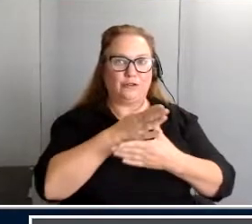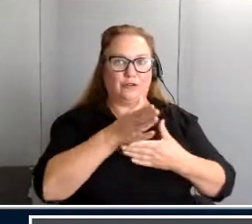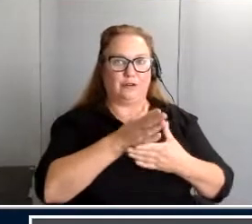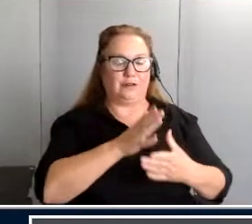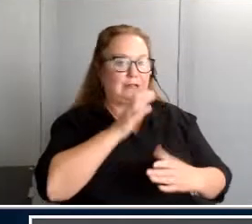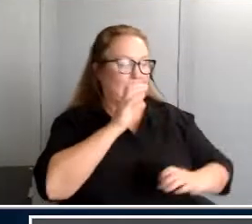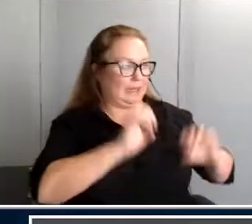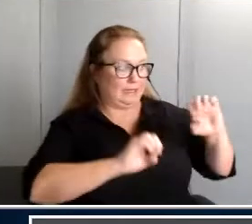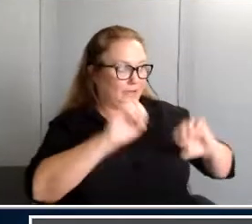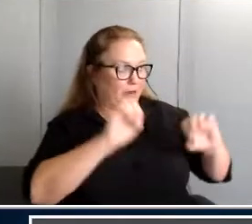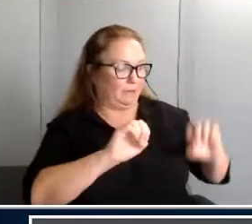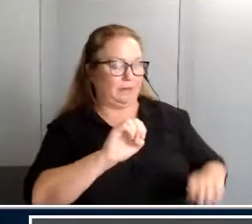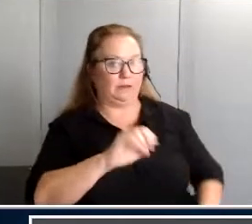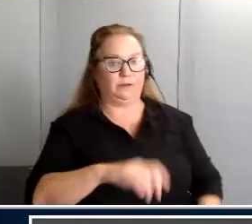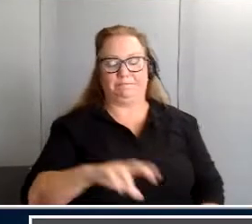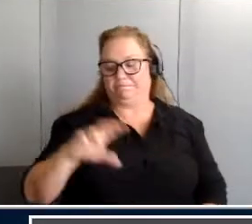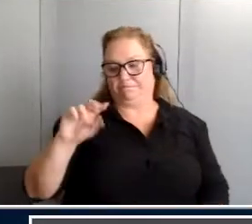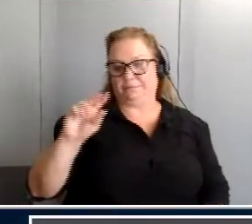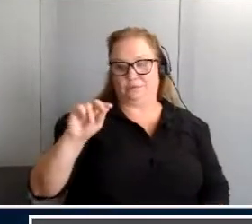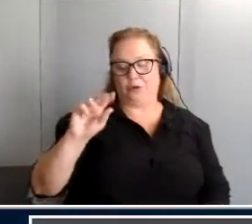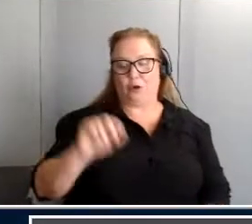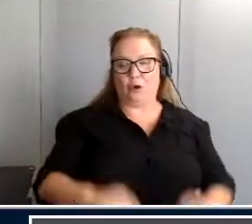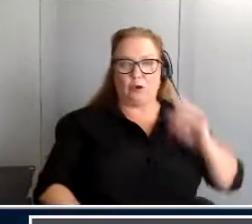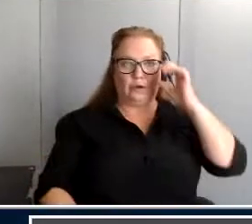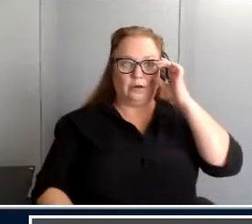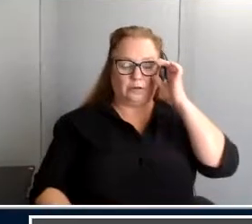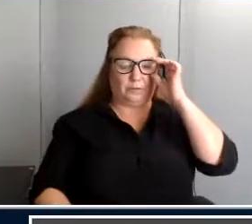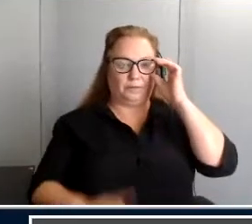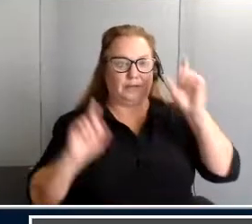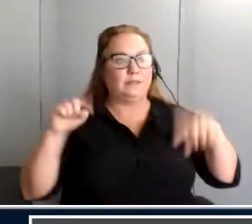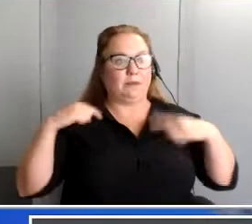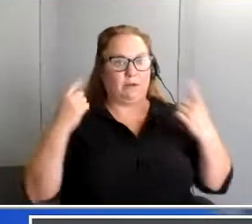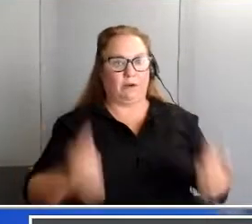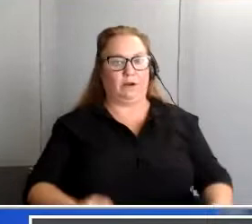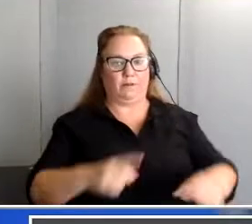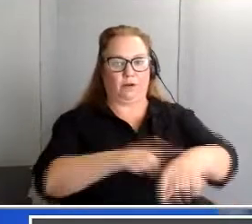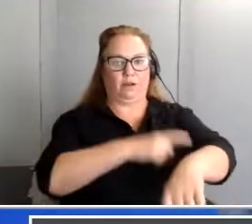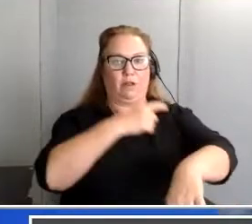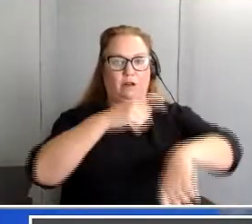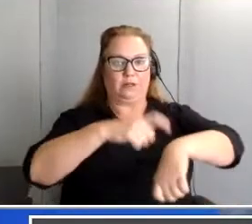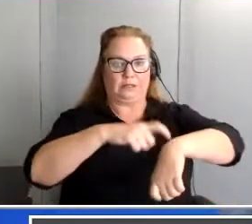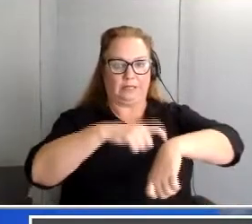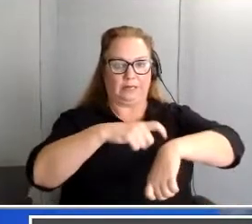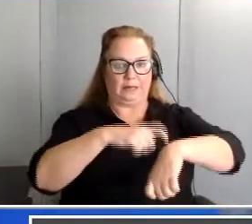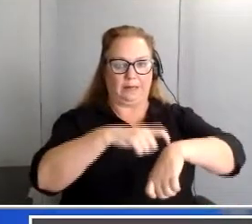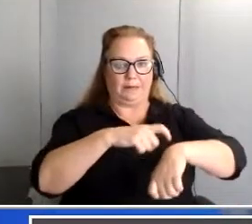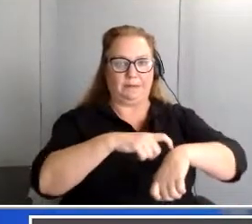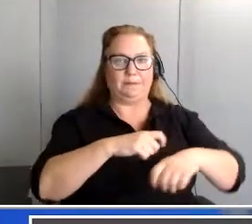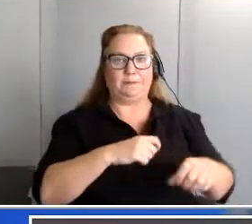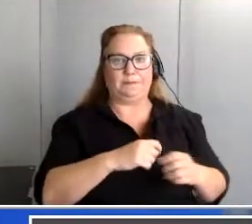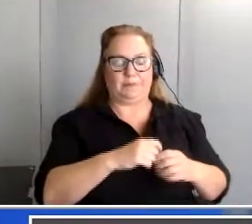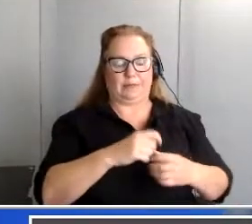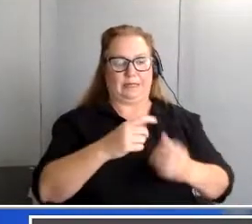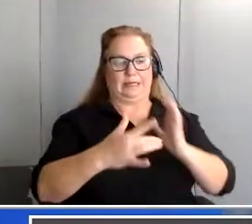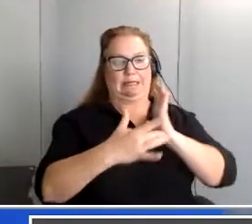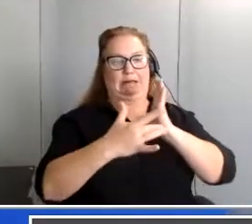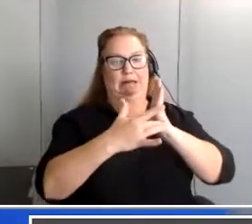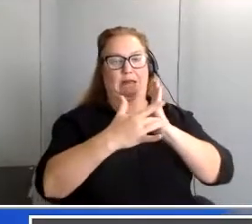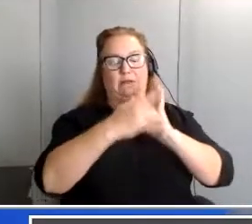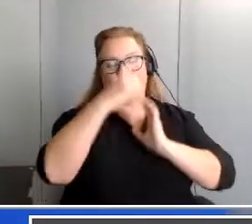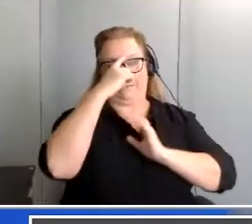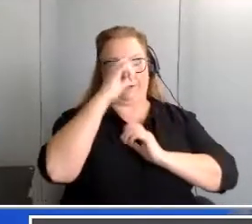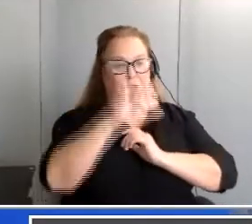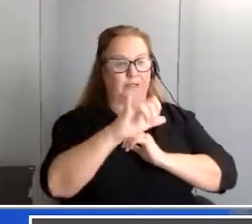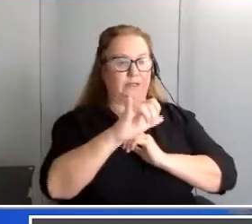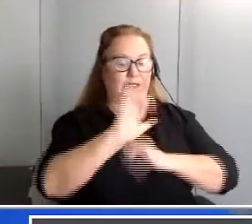Dr. Shen. No, this is like you said, it's been around for a very long time. The technology for it is very well